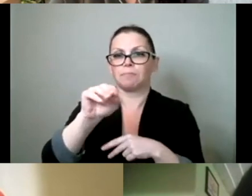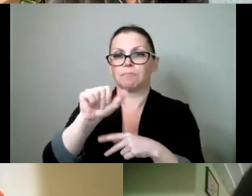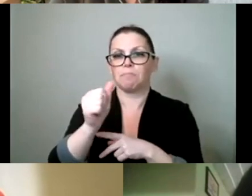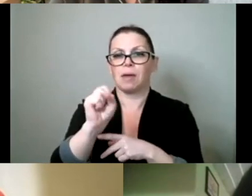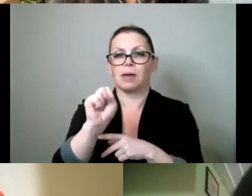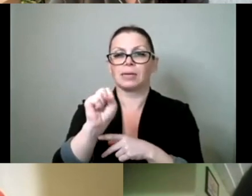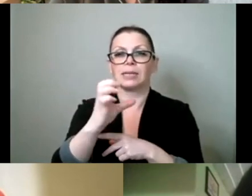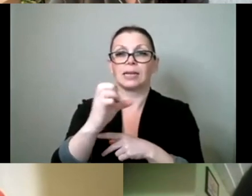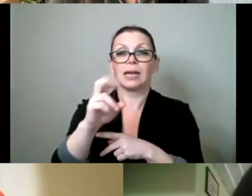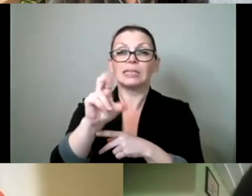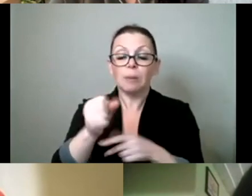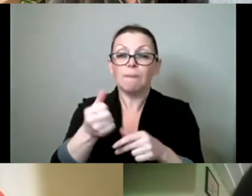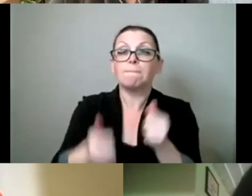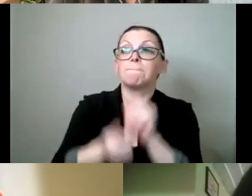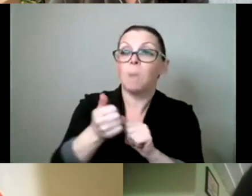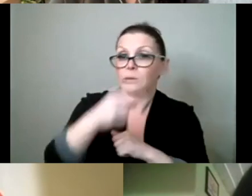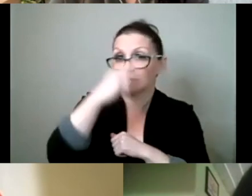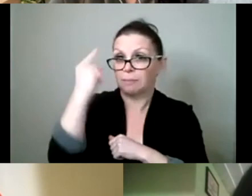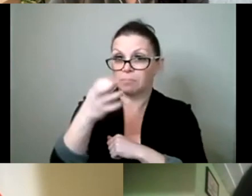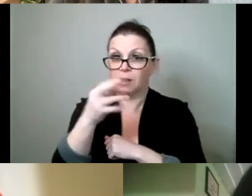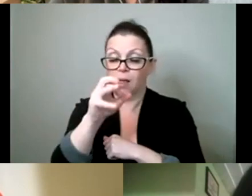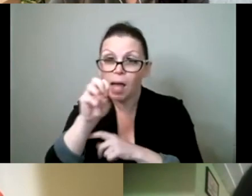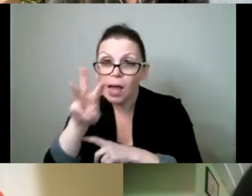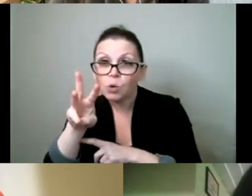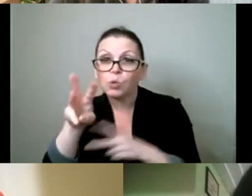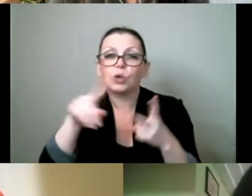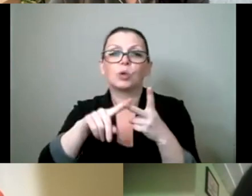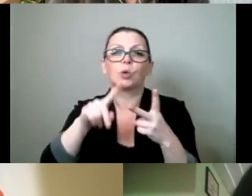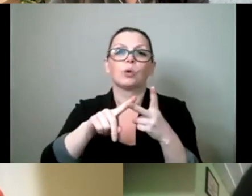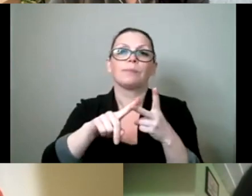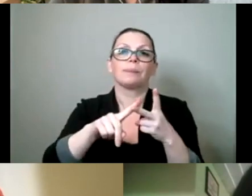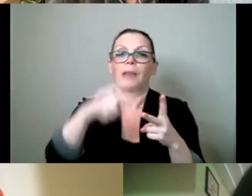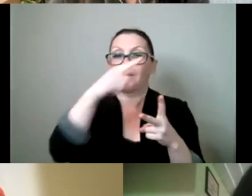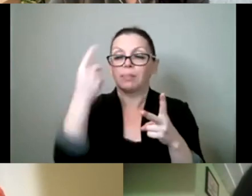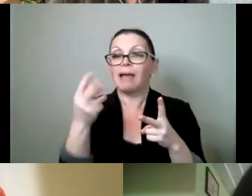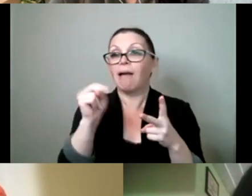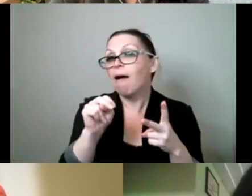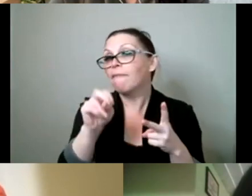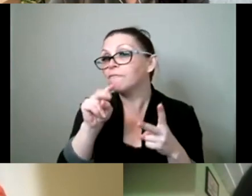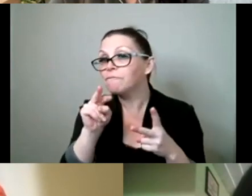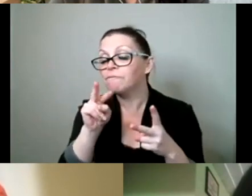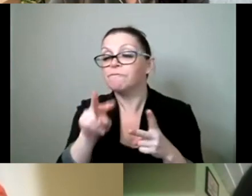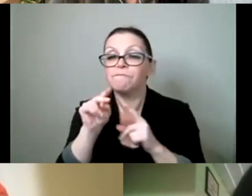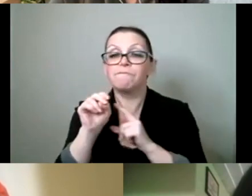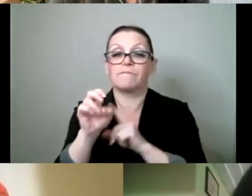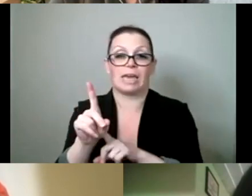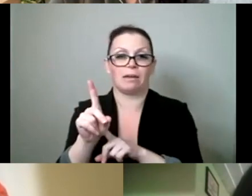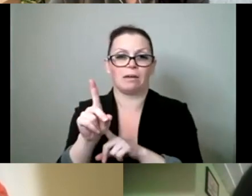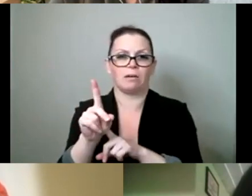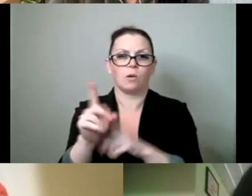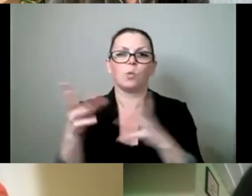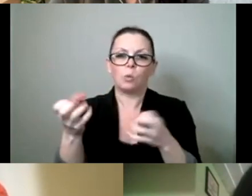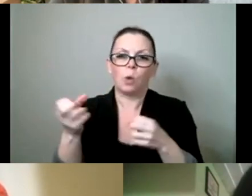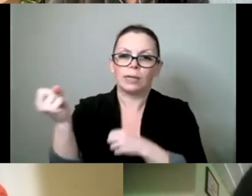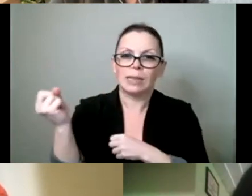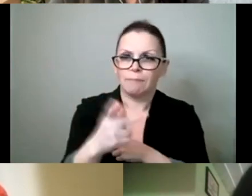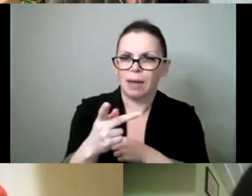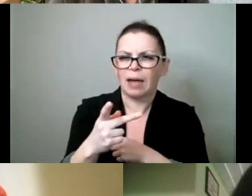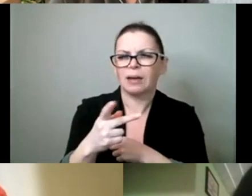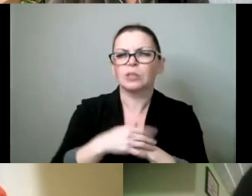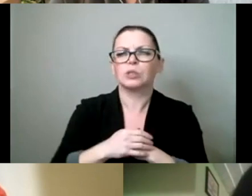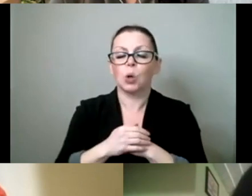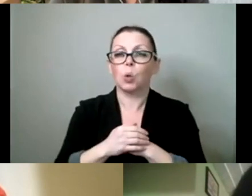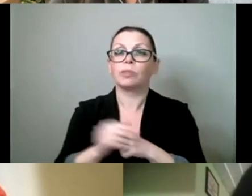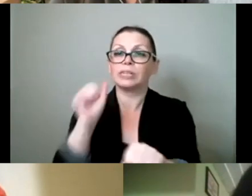Black crew, and we were going to get Blank on Viv back on TV. And so, but this work exists, and hopefully it'll be funneled into